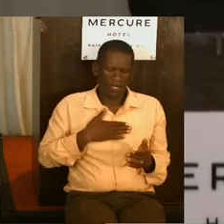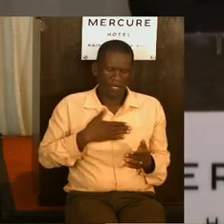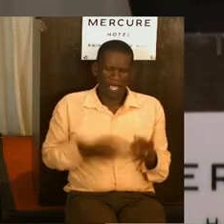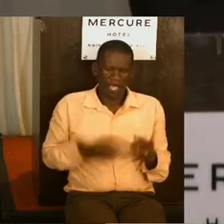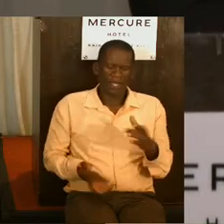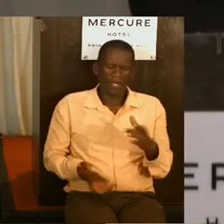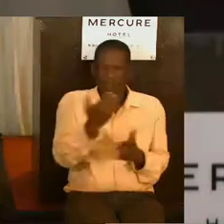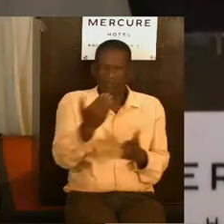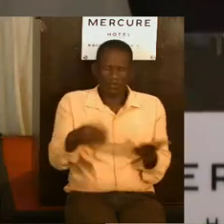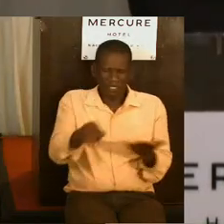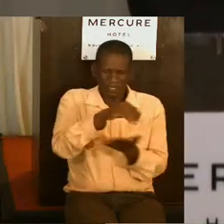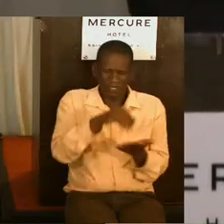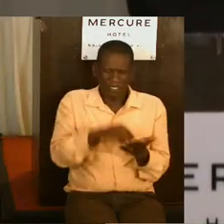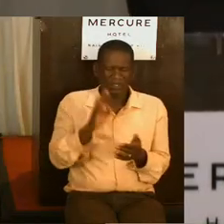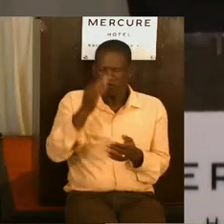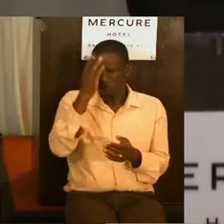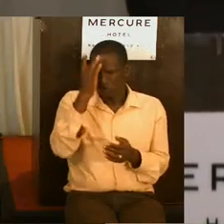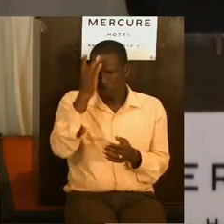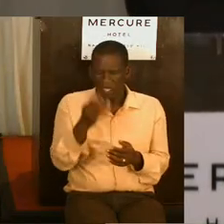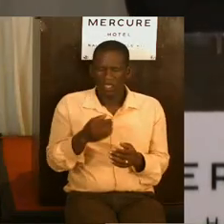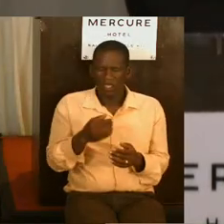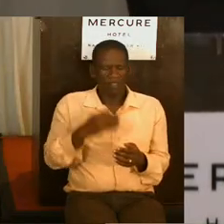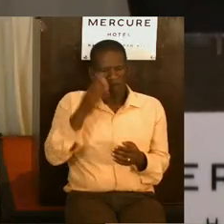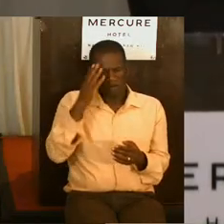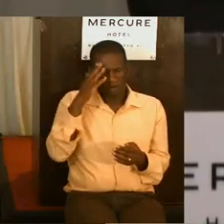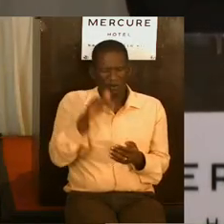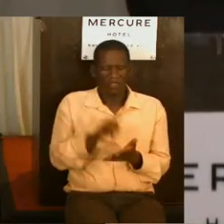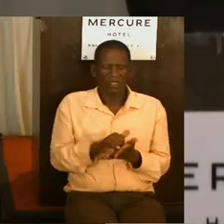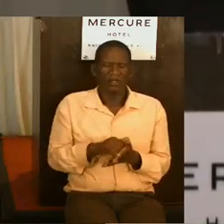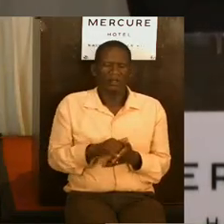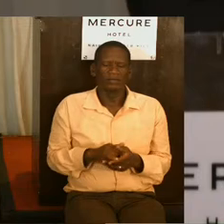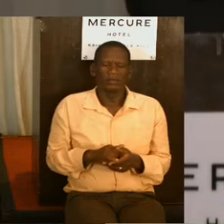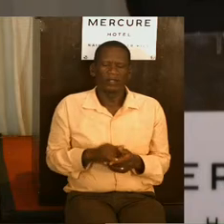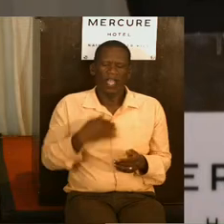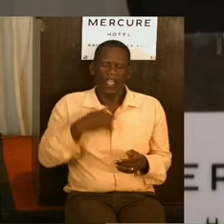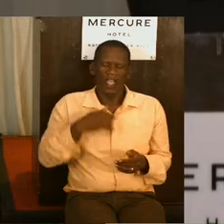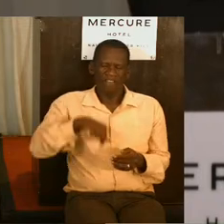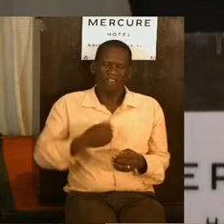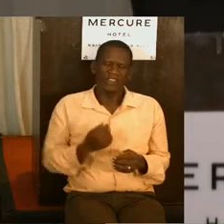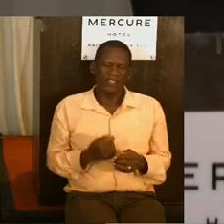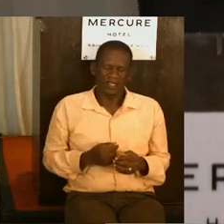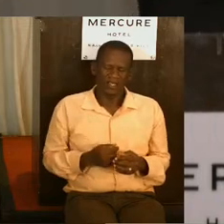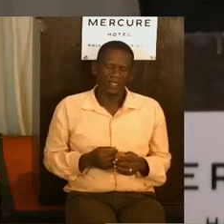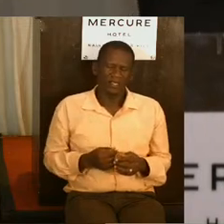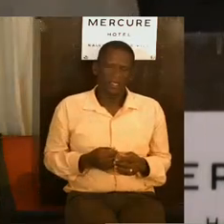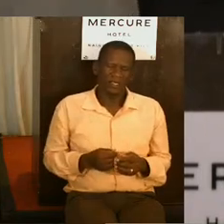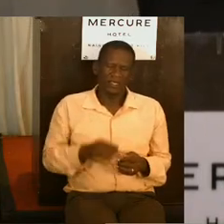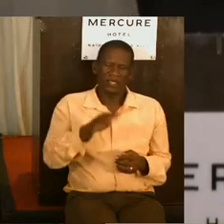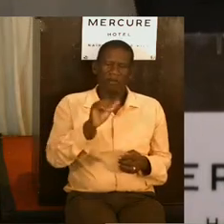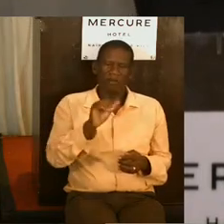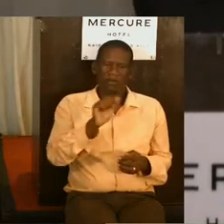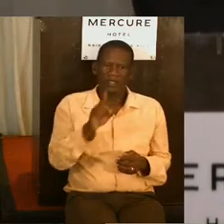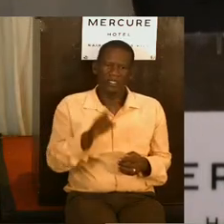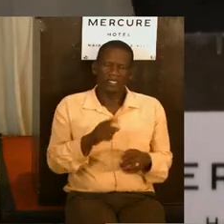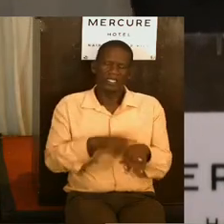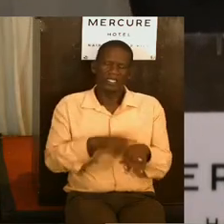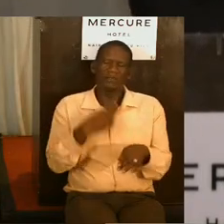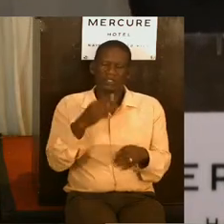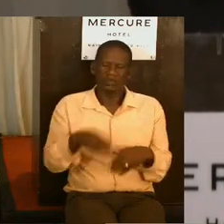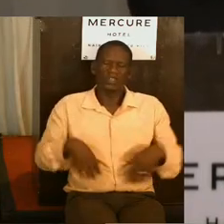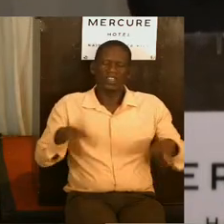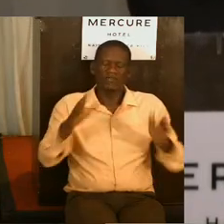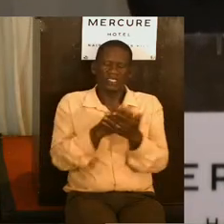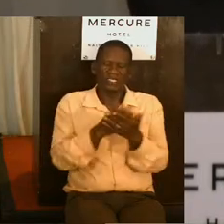putting up children centers because we've realized that uh I feel what Sheila is feeling was you know what he says that you give you give up